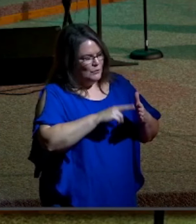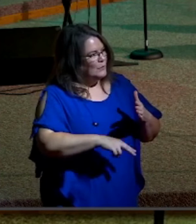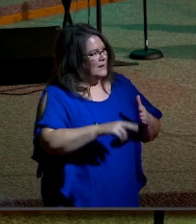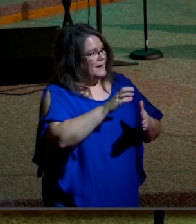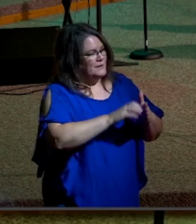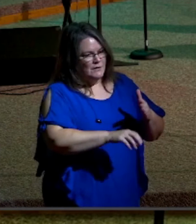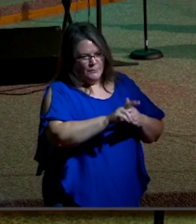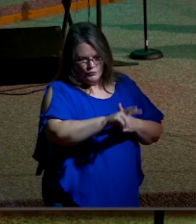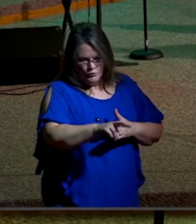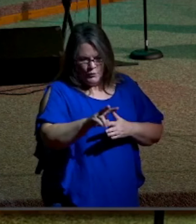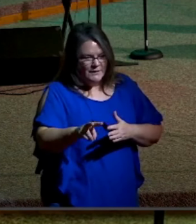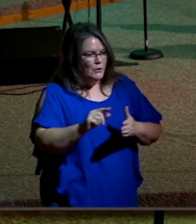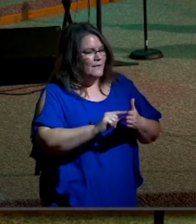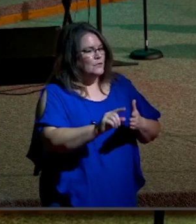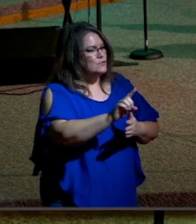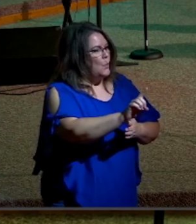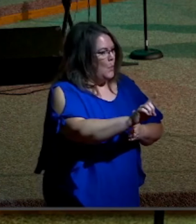starting with verse 1.